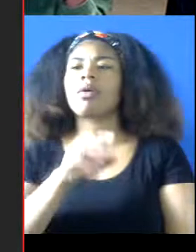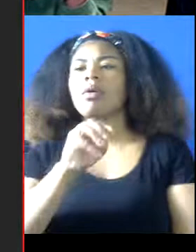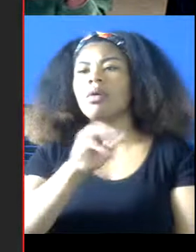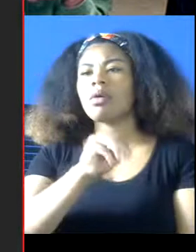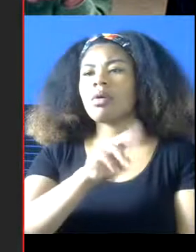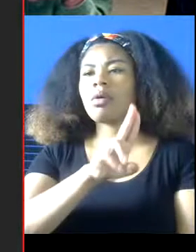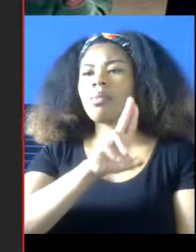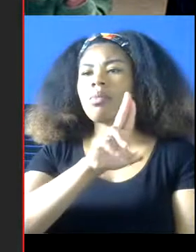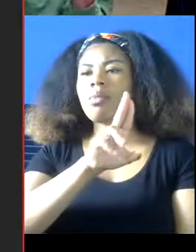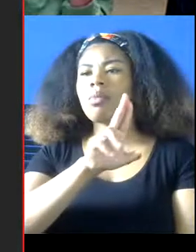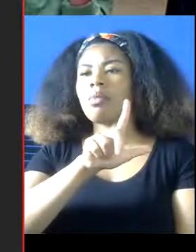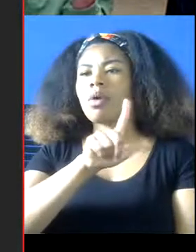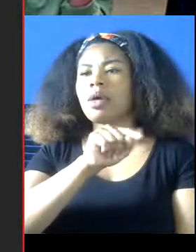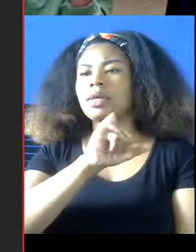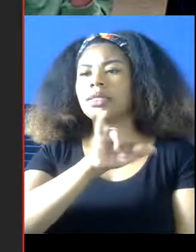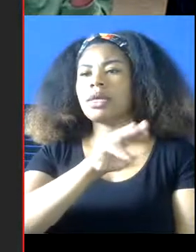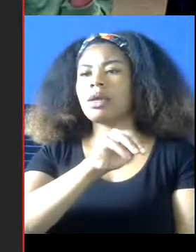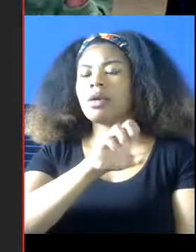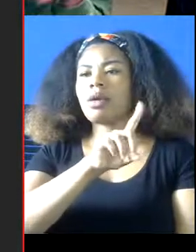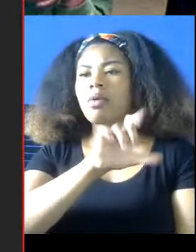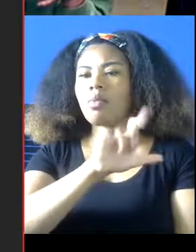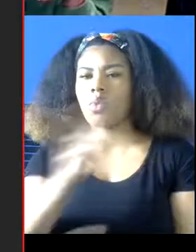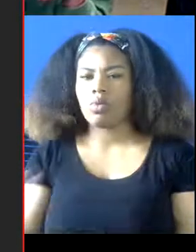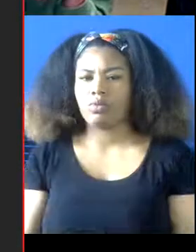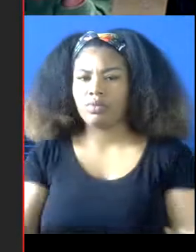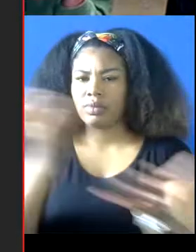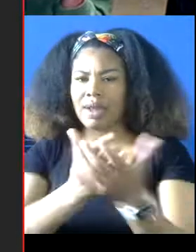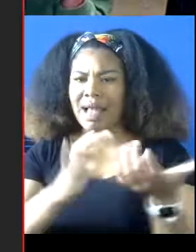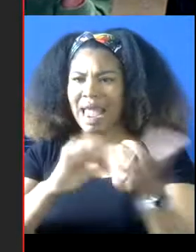special education world, much like RTI and MTSS.